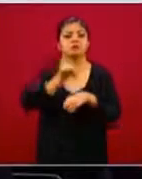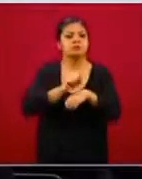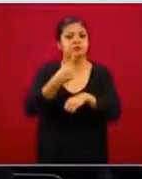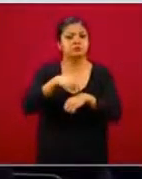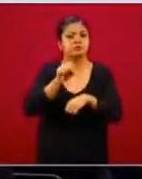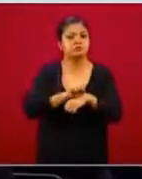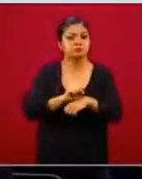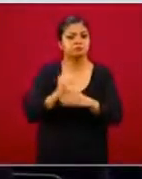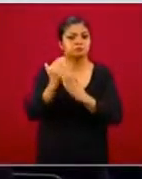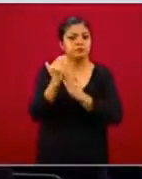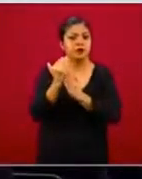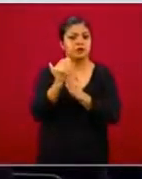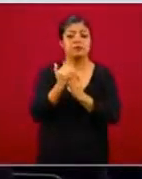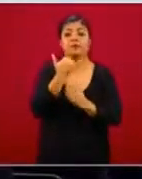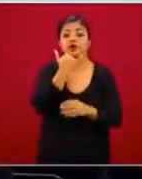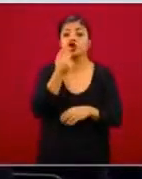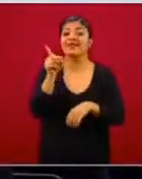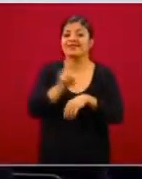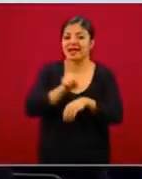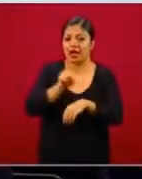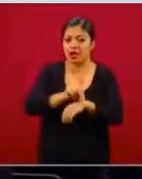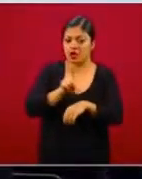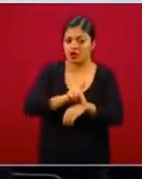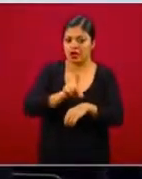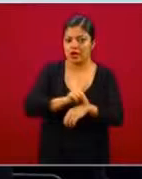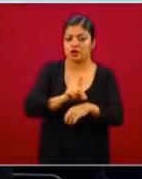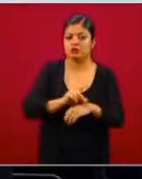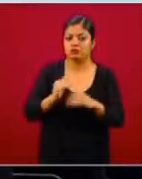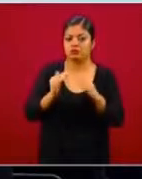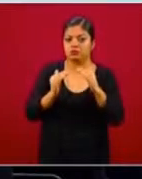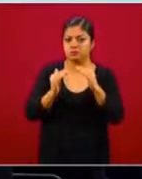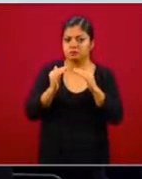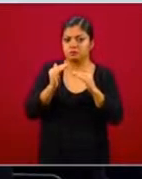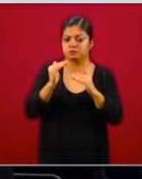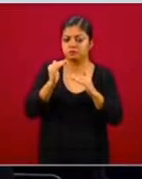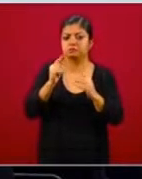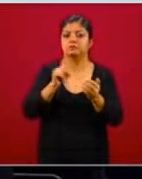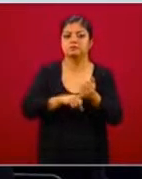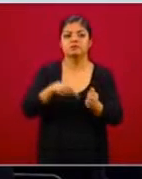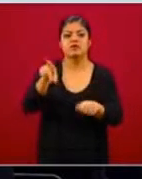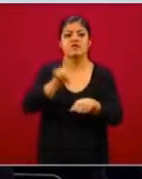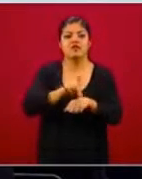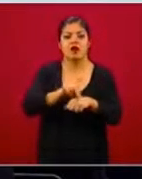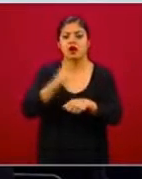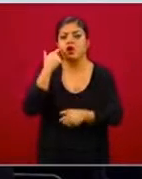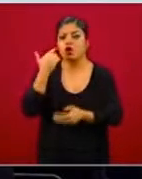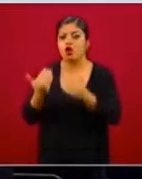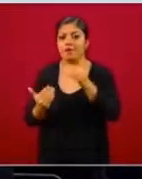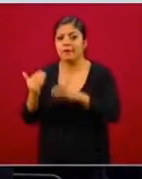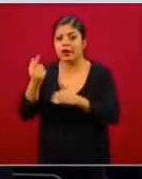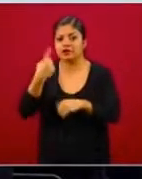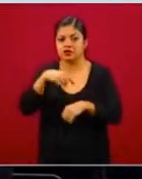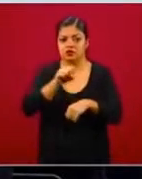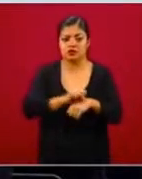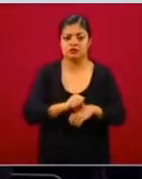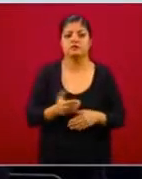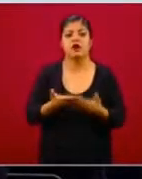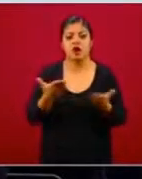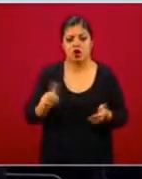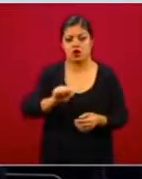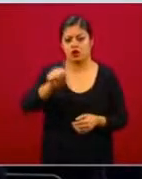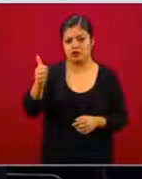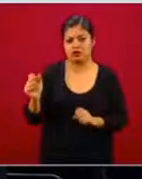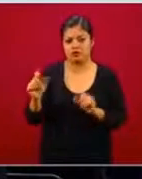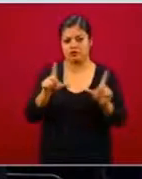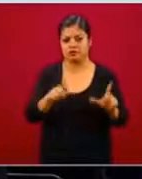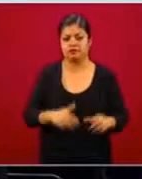so if it continues we'll see over time, daily, if that trend continues as